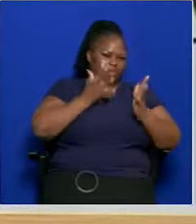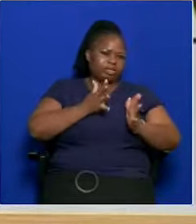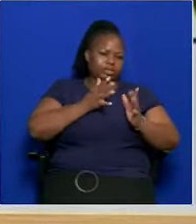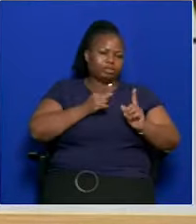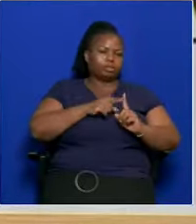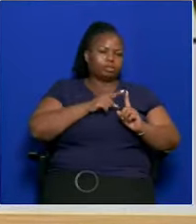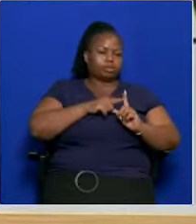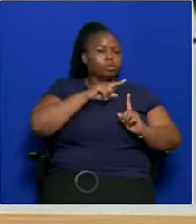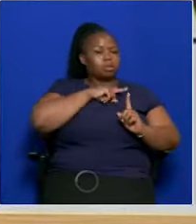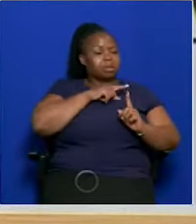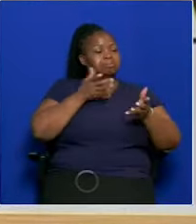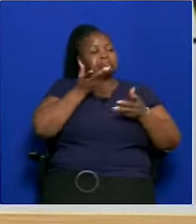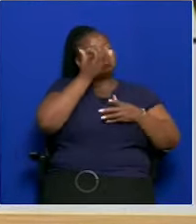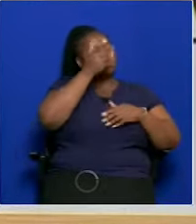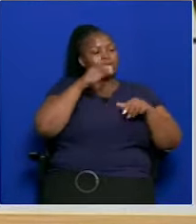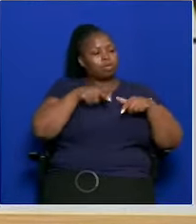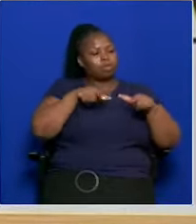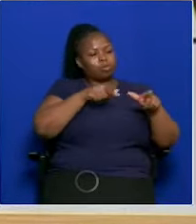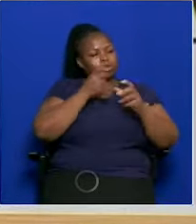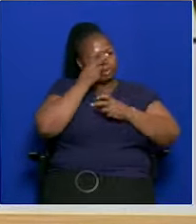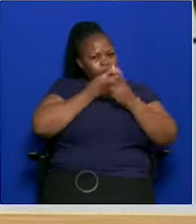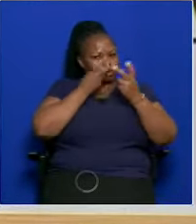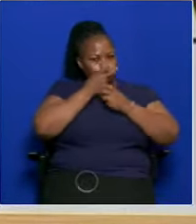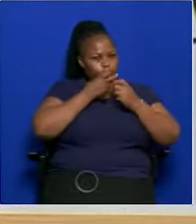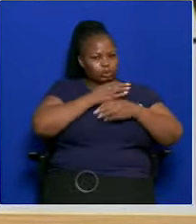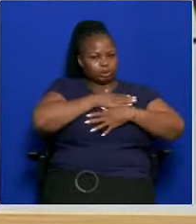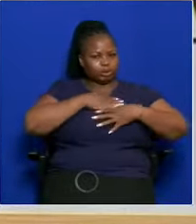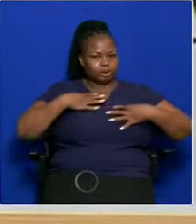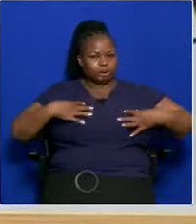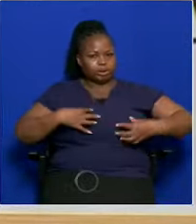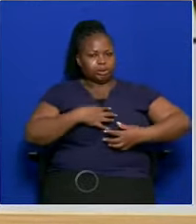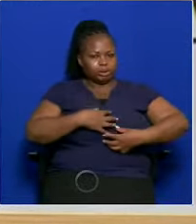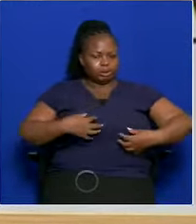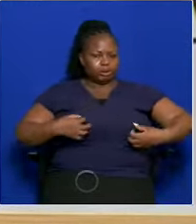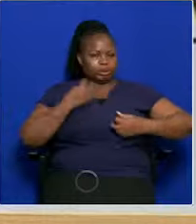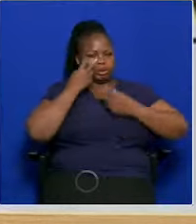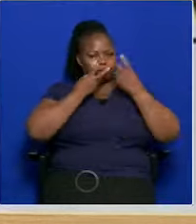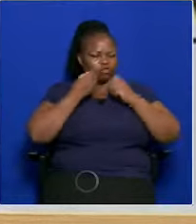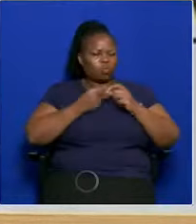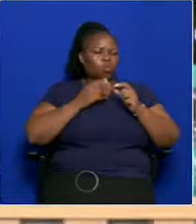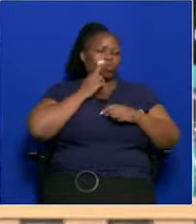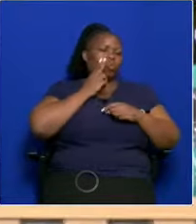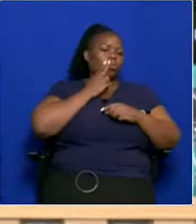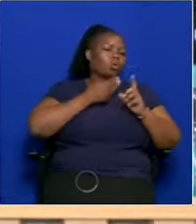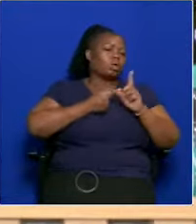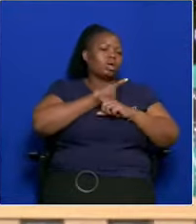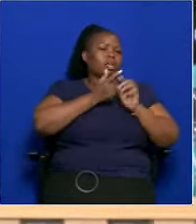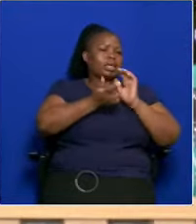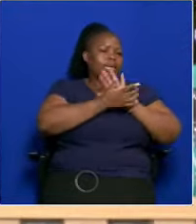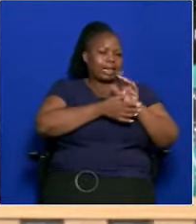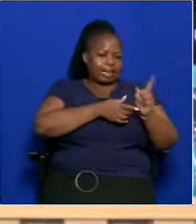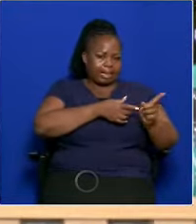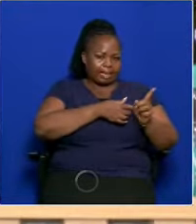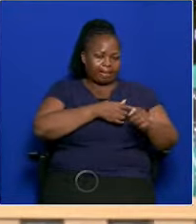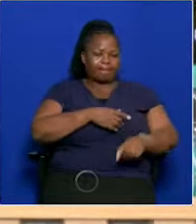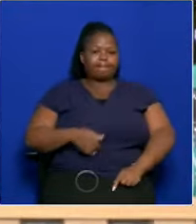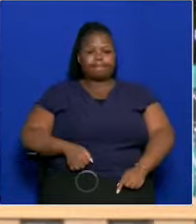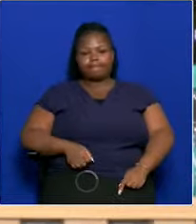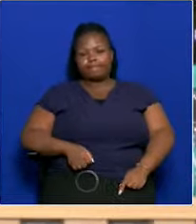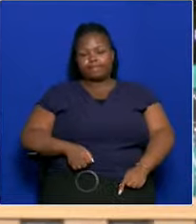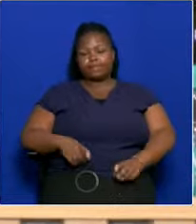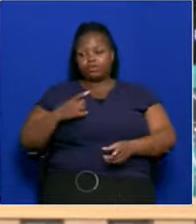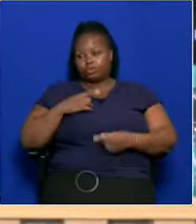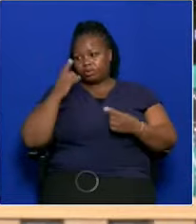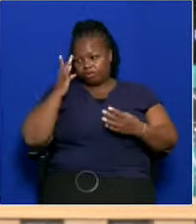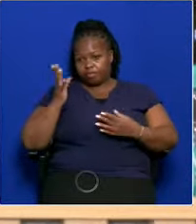the search warrants to search for illicit cigarettes somewhere. All right. And this was an instruction?